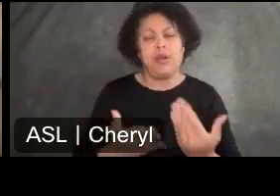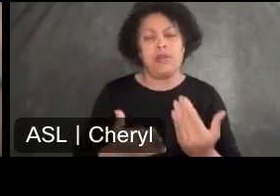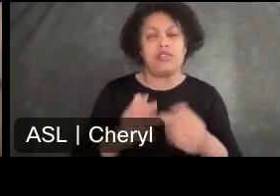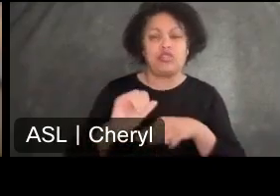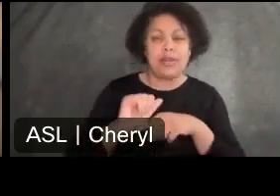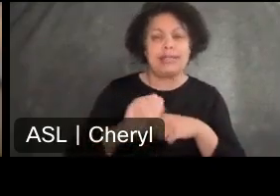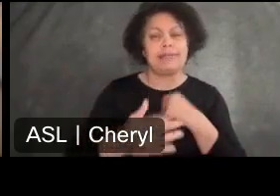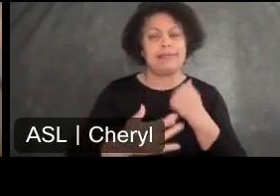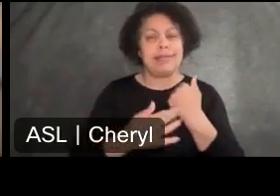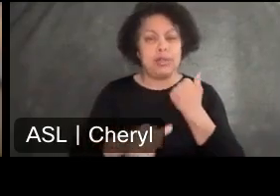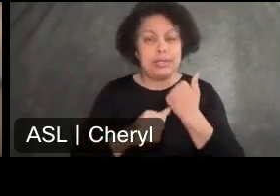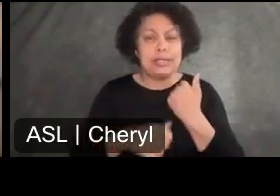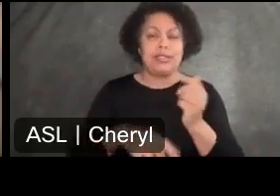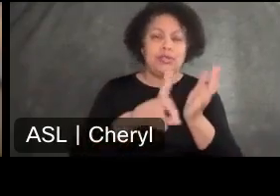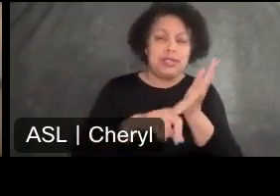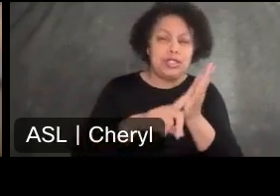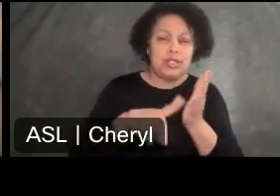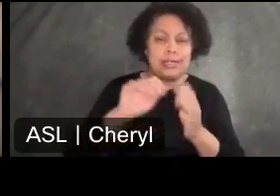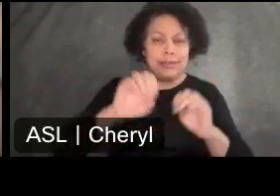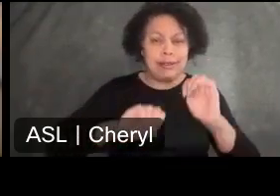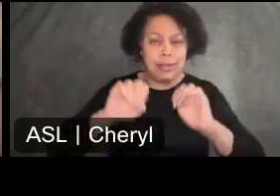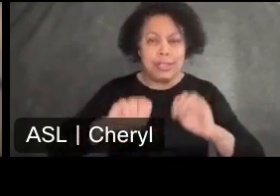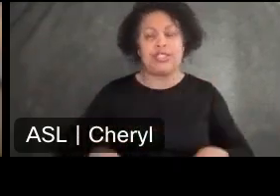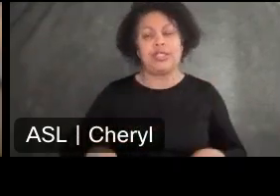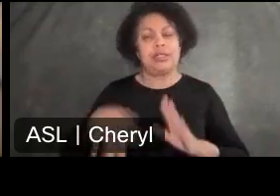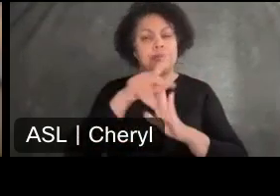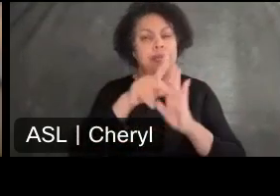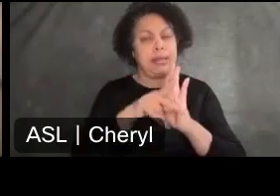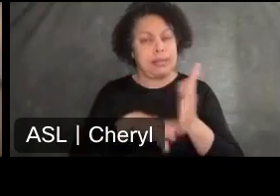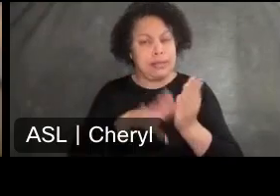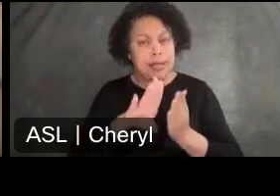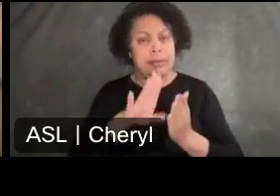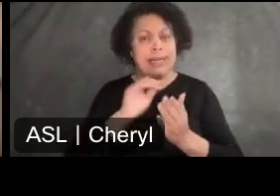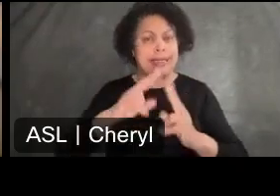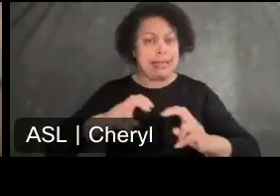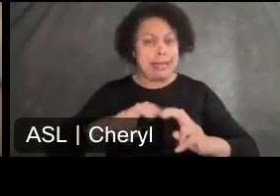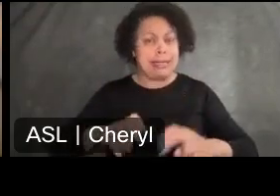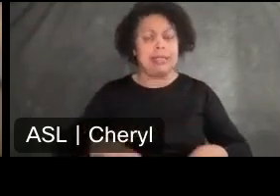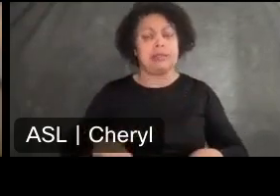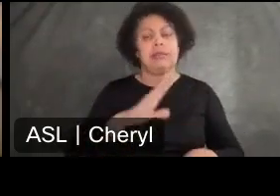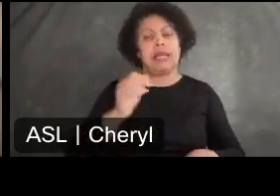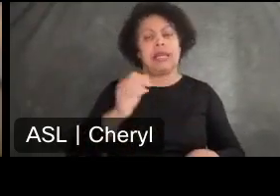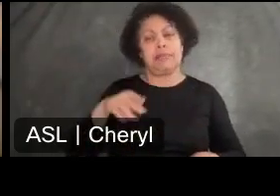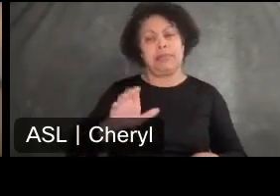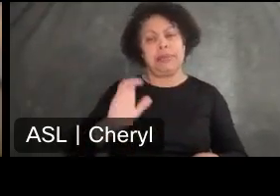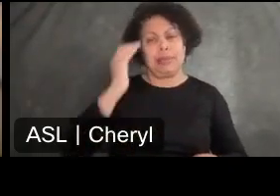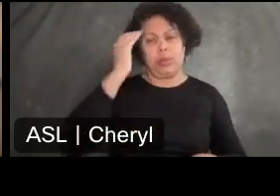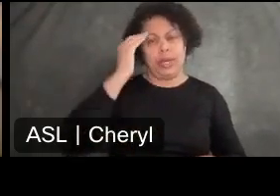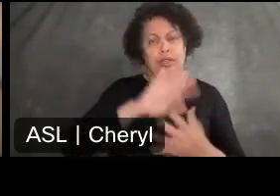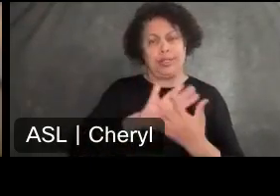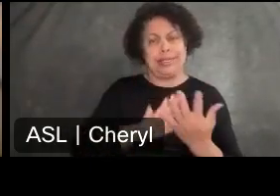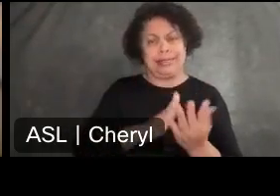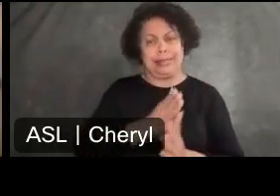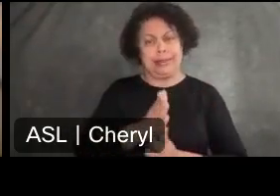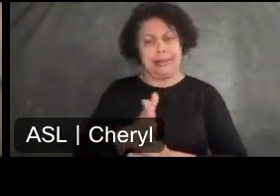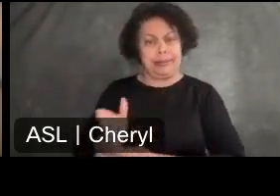research and evaluation, policy development and analysis, and public awareness.